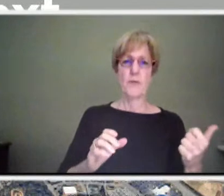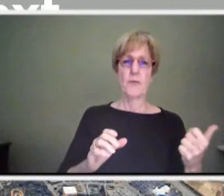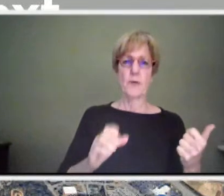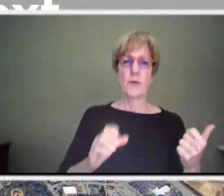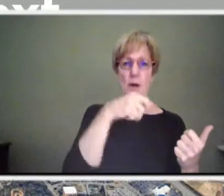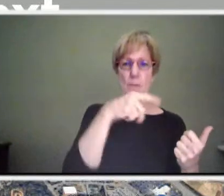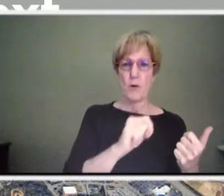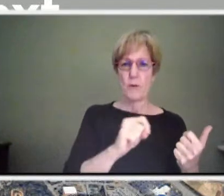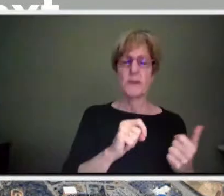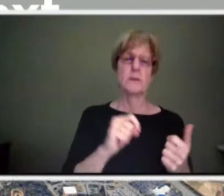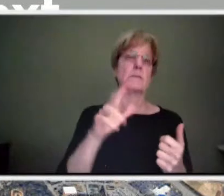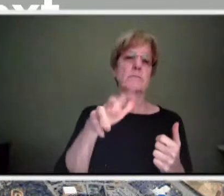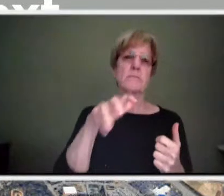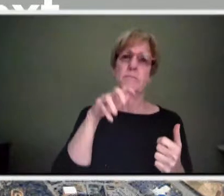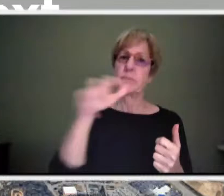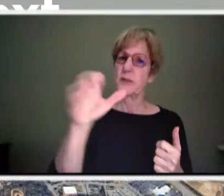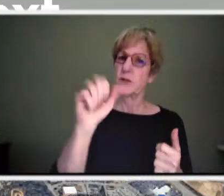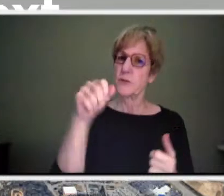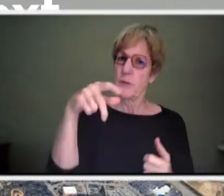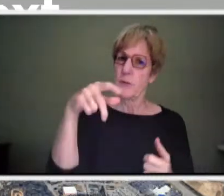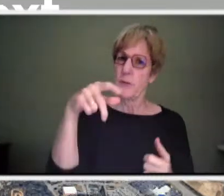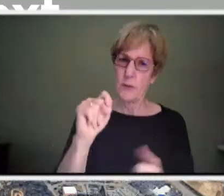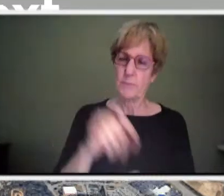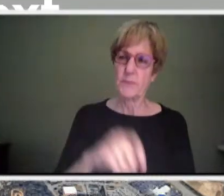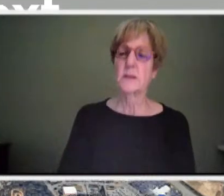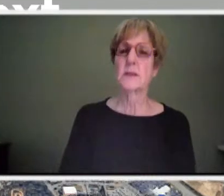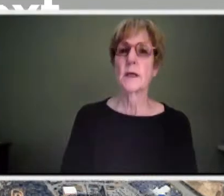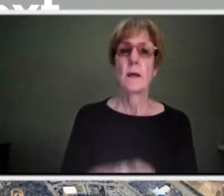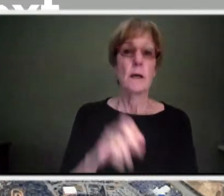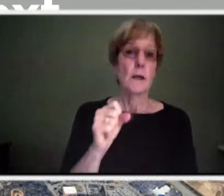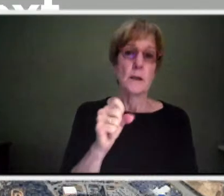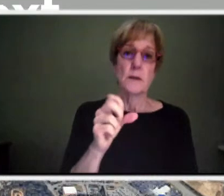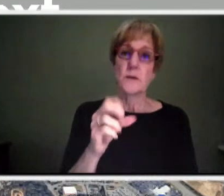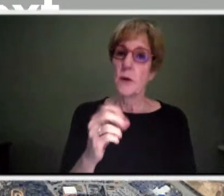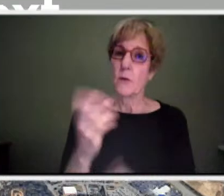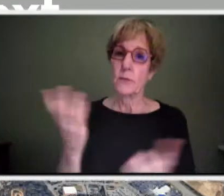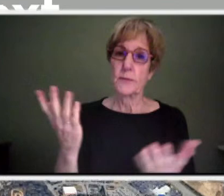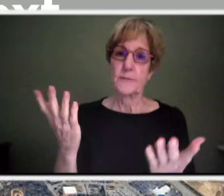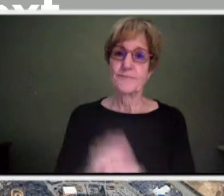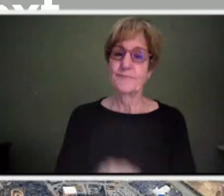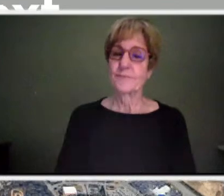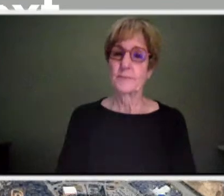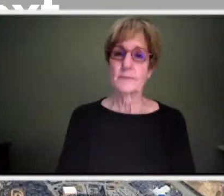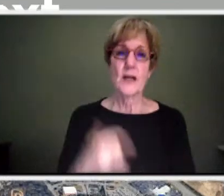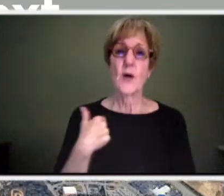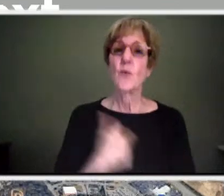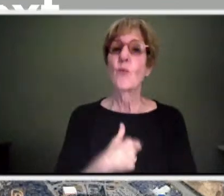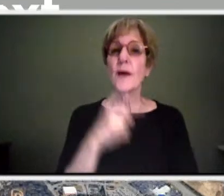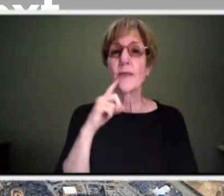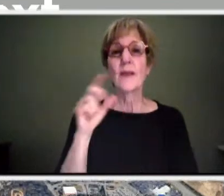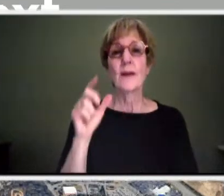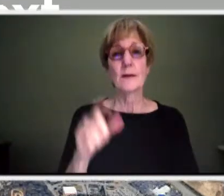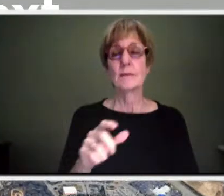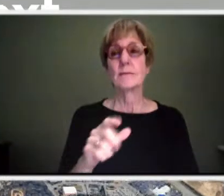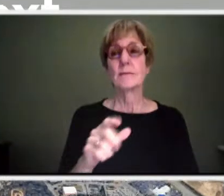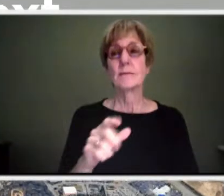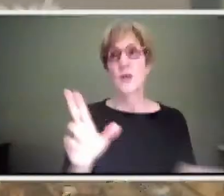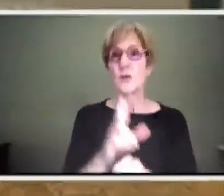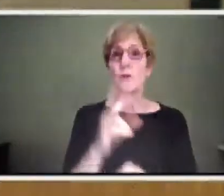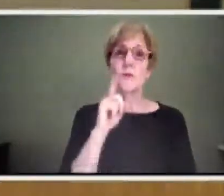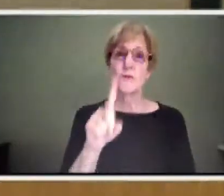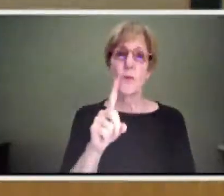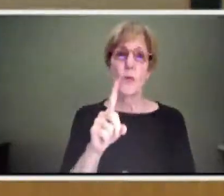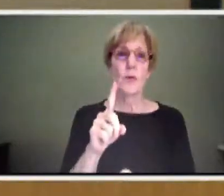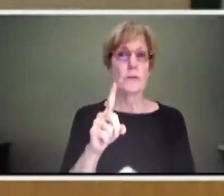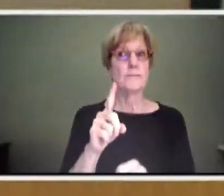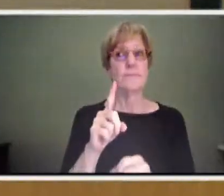of apartments out here. And so you could, you know, we think it could be best used for, you know, neighborhood retail,